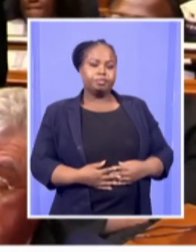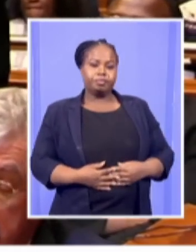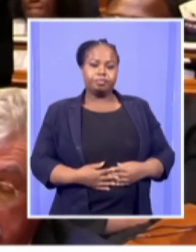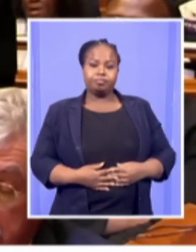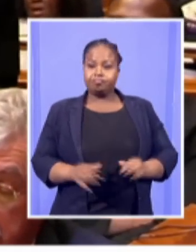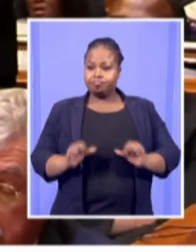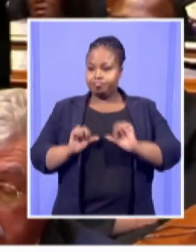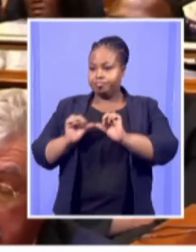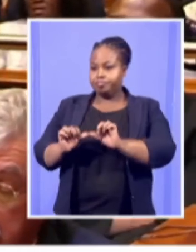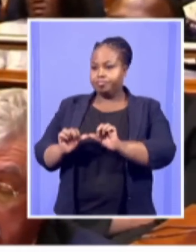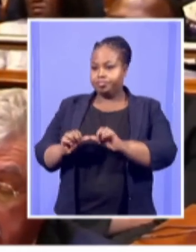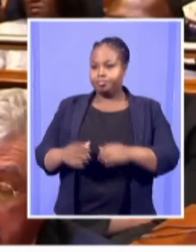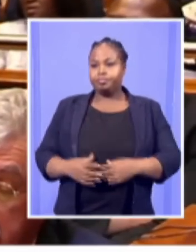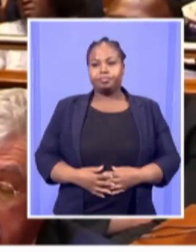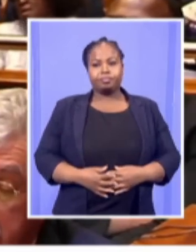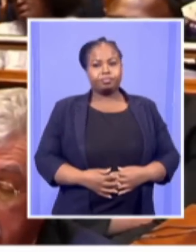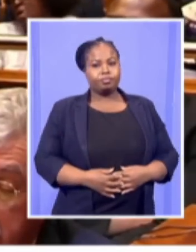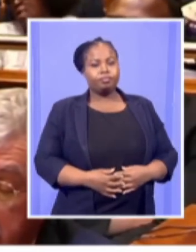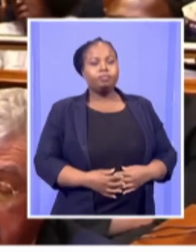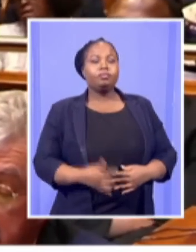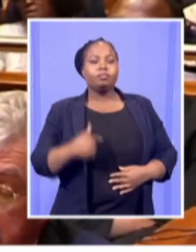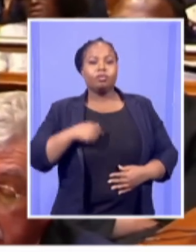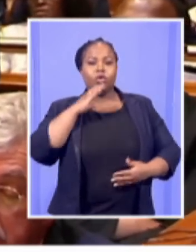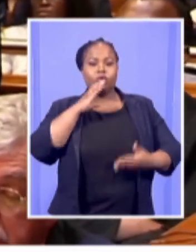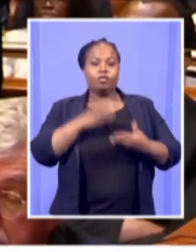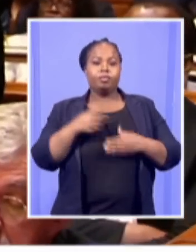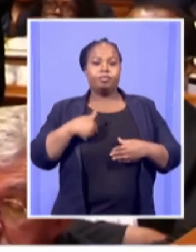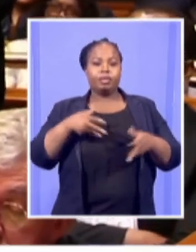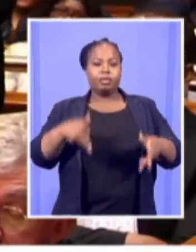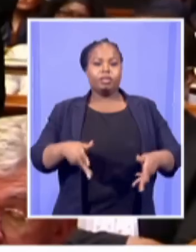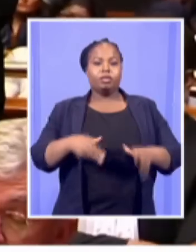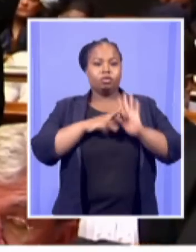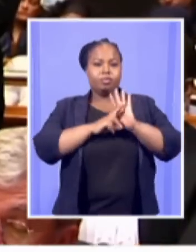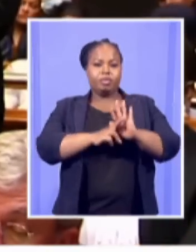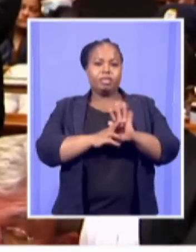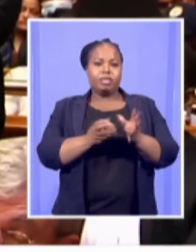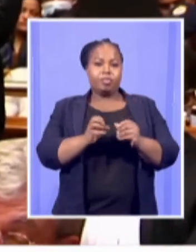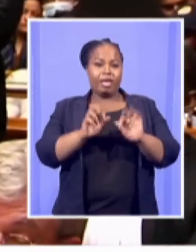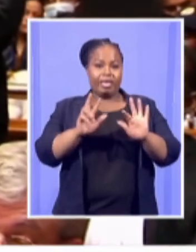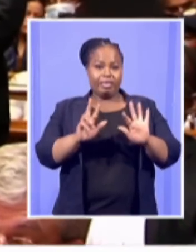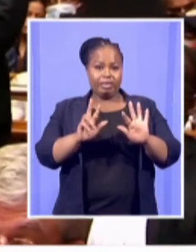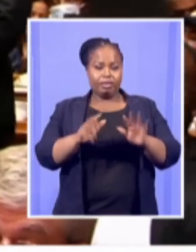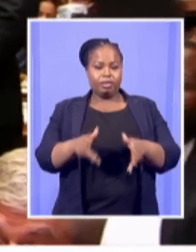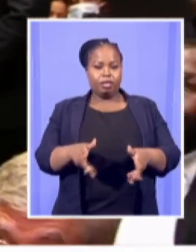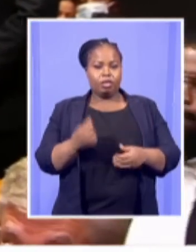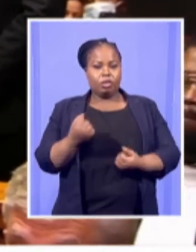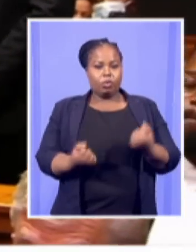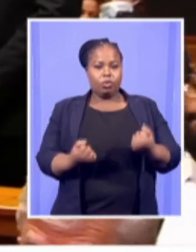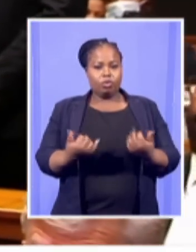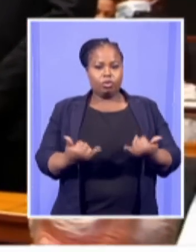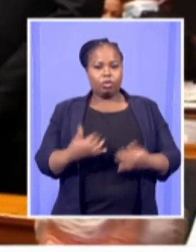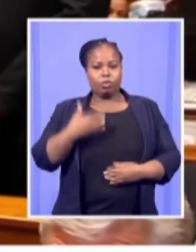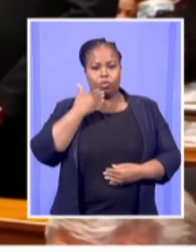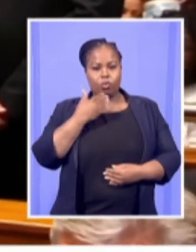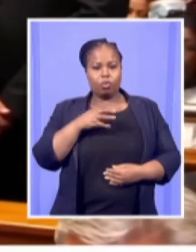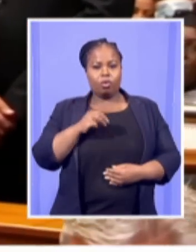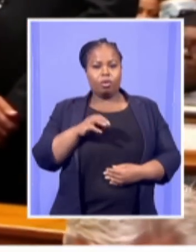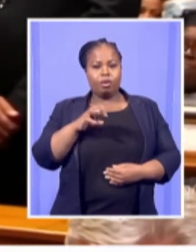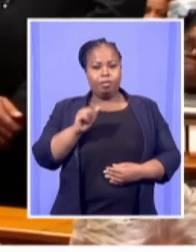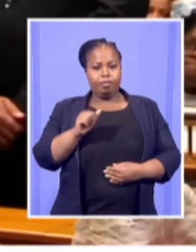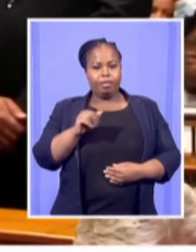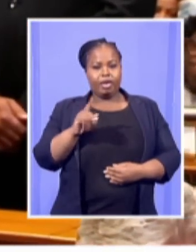proceed. Thank you, Worship. I confirm my appearance on behalf of accused number 8 before court today, Mr.